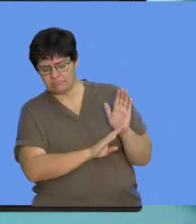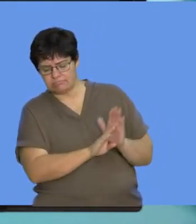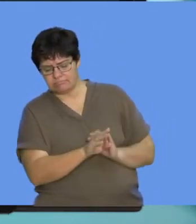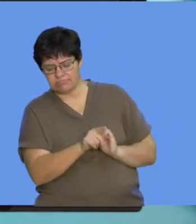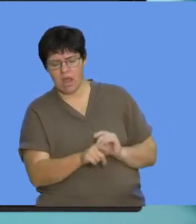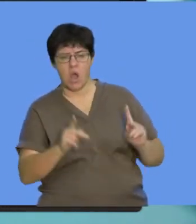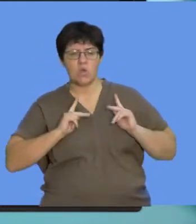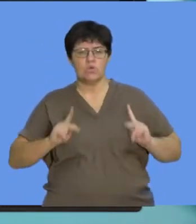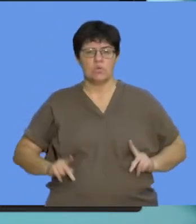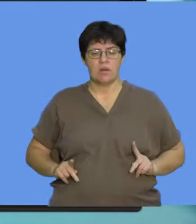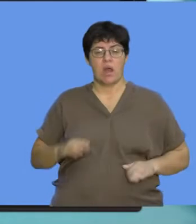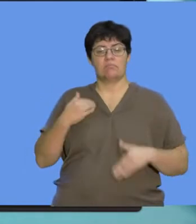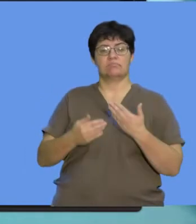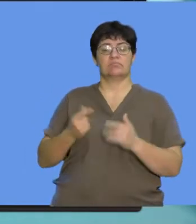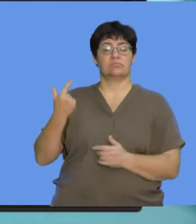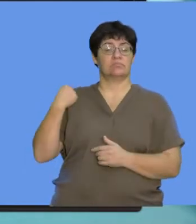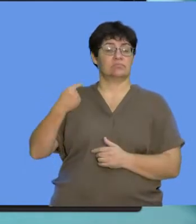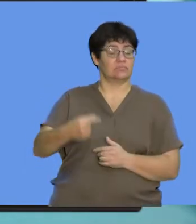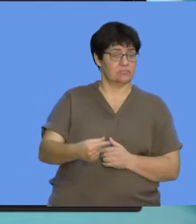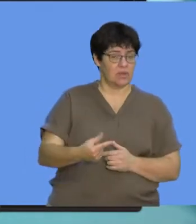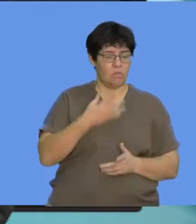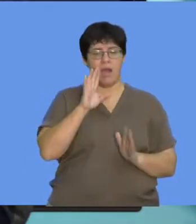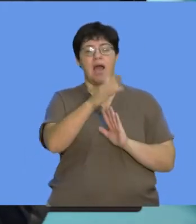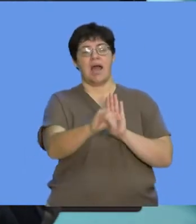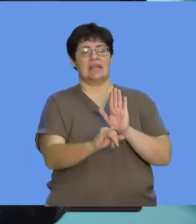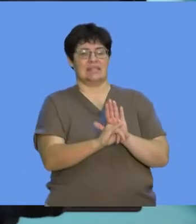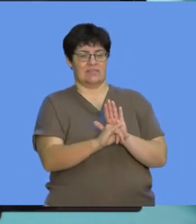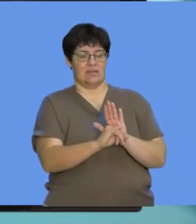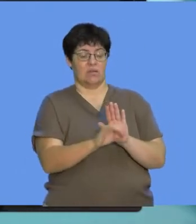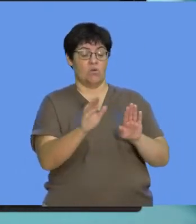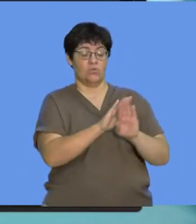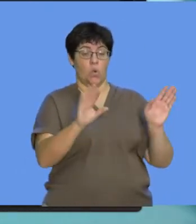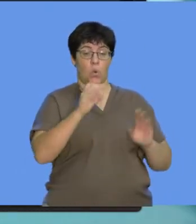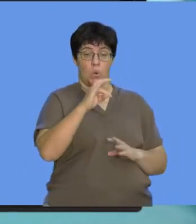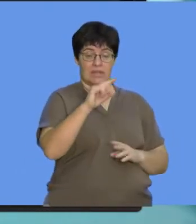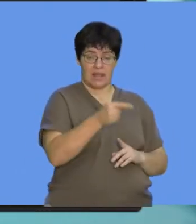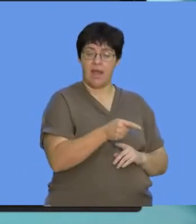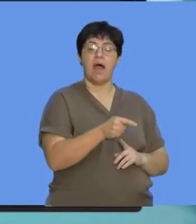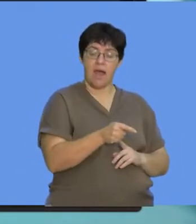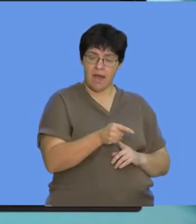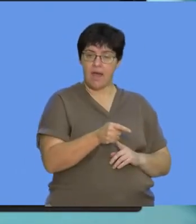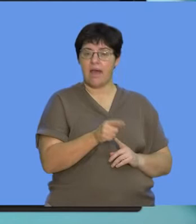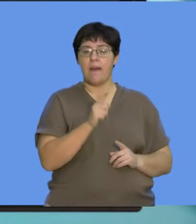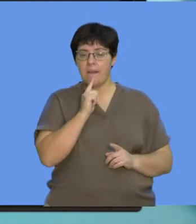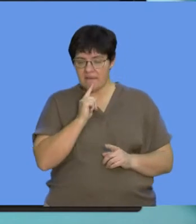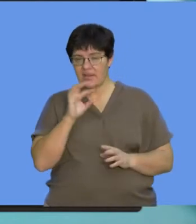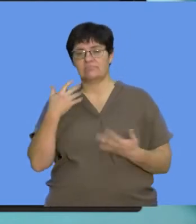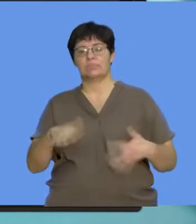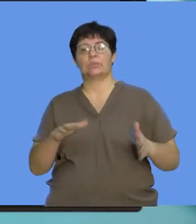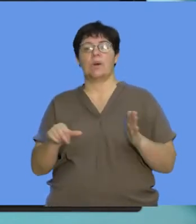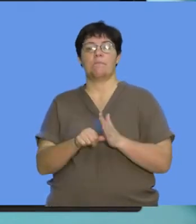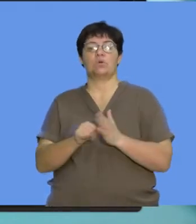of DNA and the Human Genome Project, we're able to identify how the non-coding DNA seems to now have